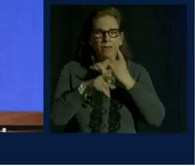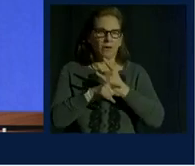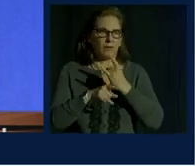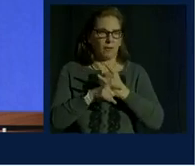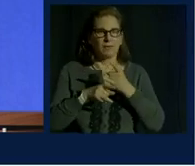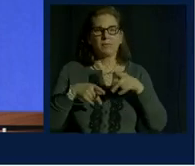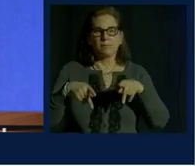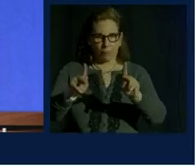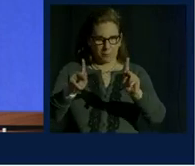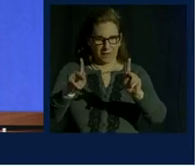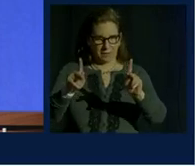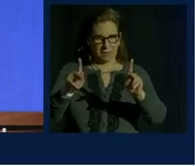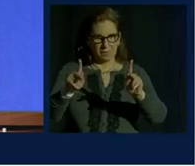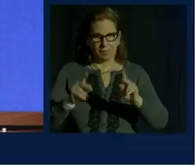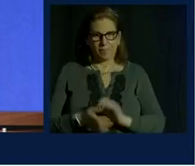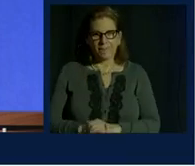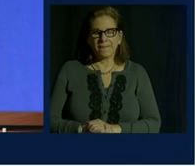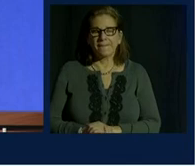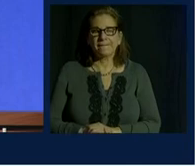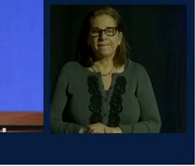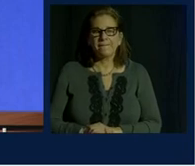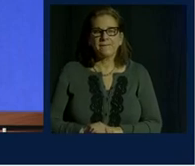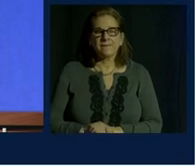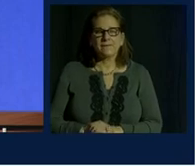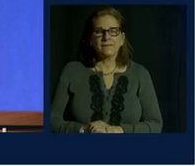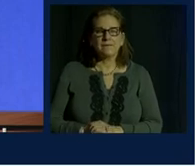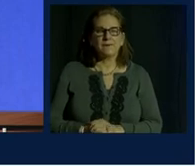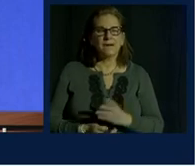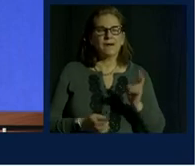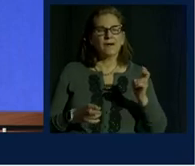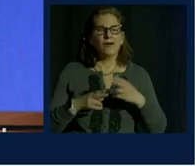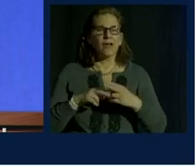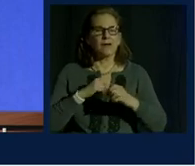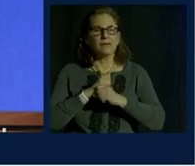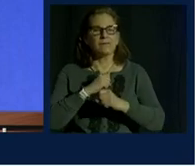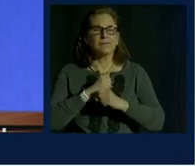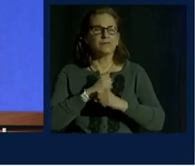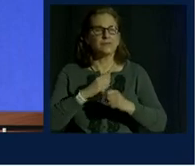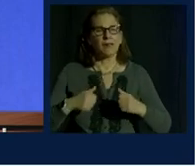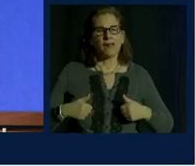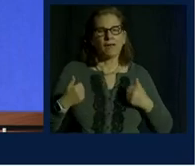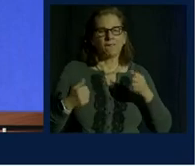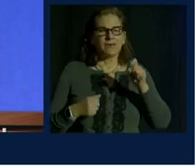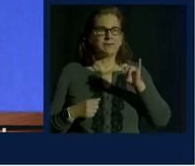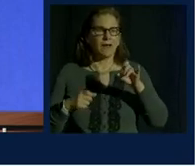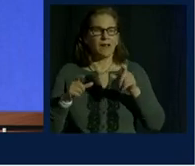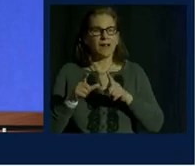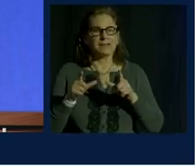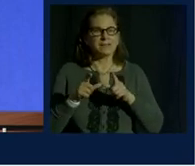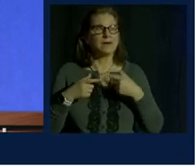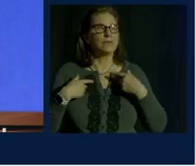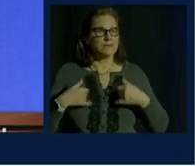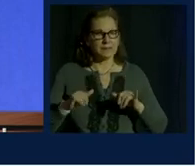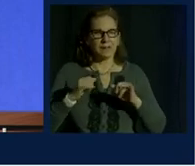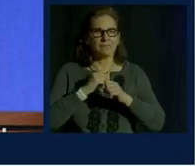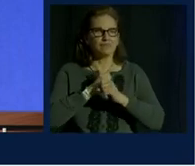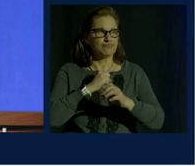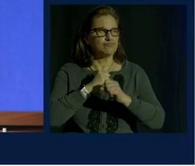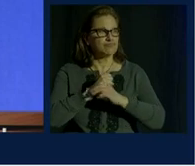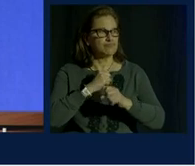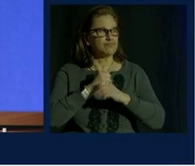bill creates a commercial lifestyle license that allows us to continue to promote outdoor dining and